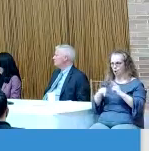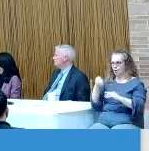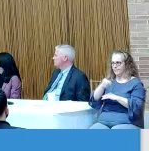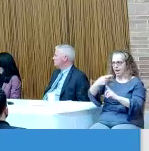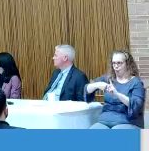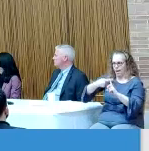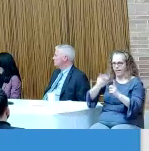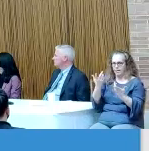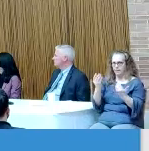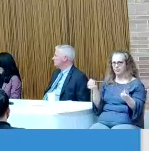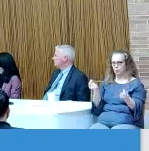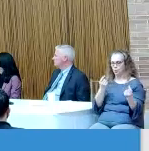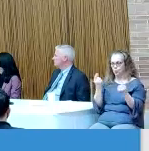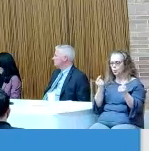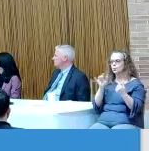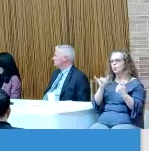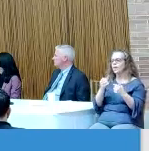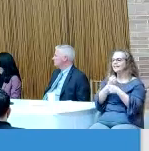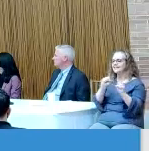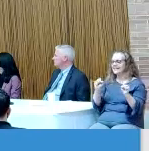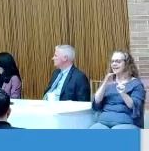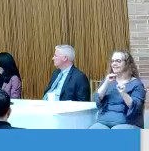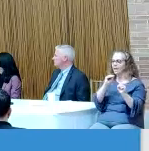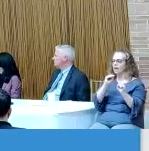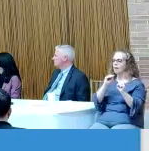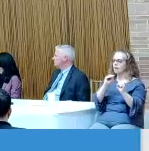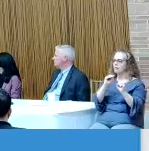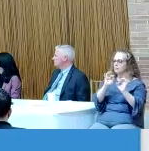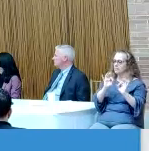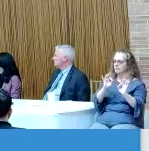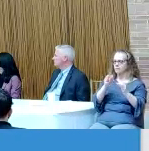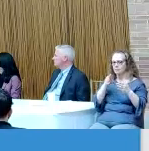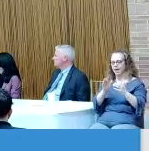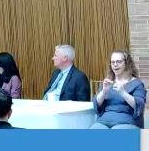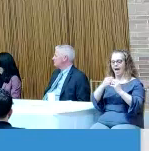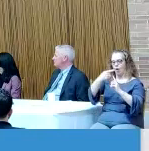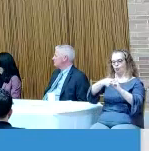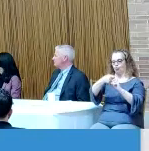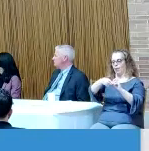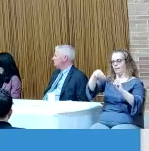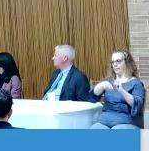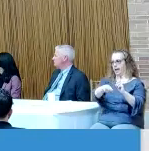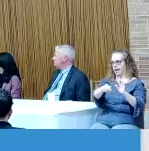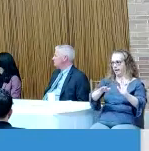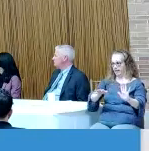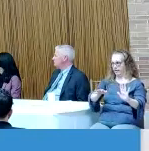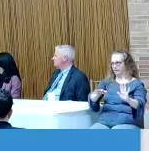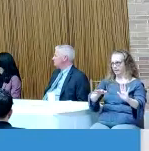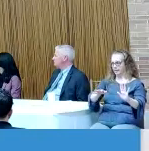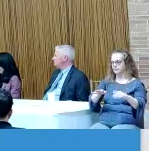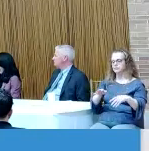rent so it's a safe and secure way to have your rent paid there are